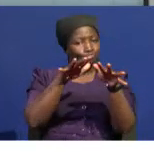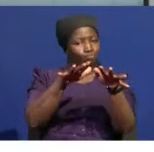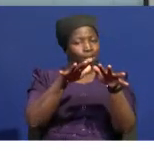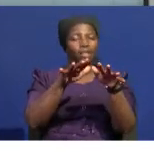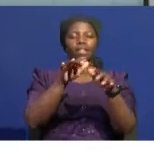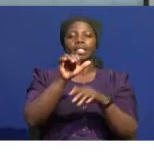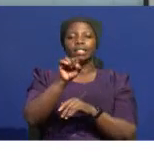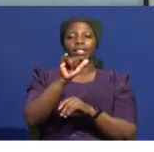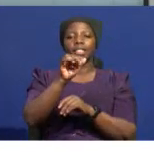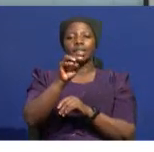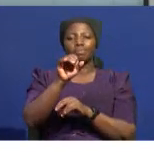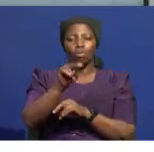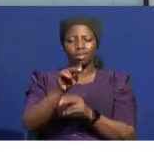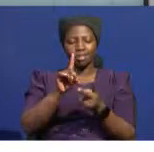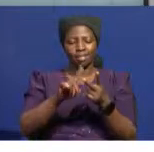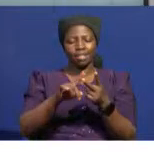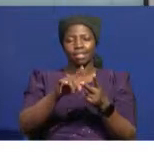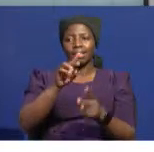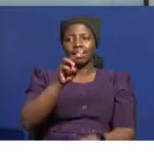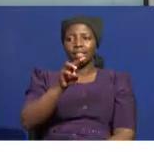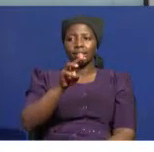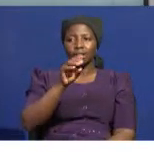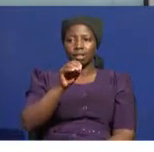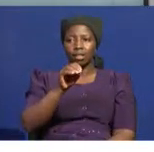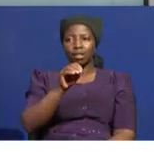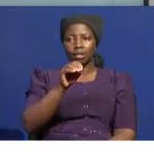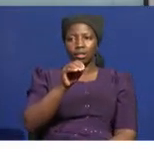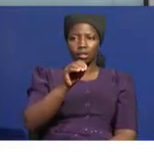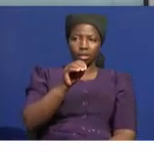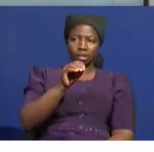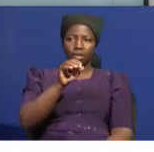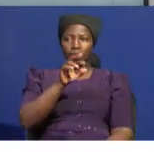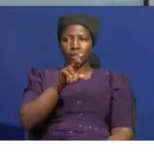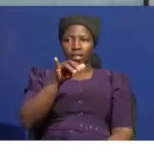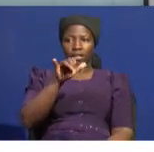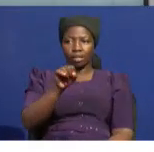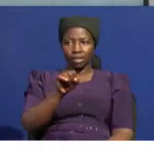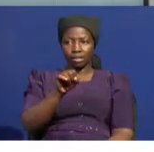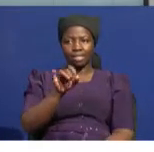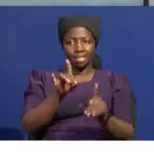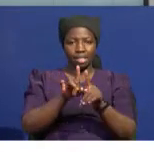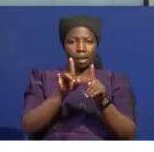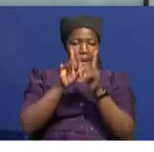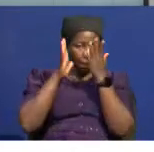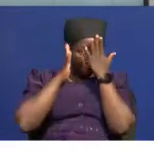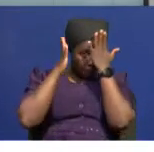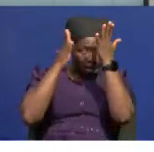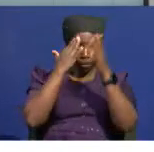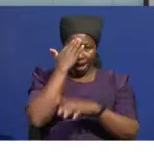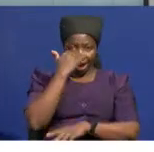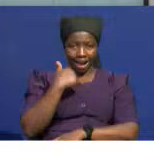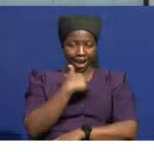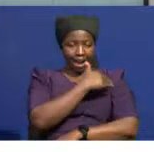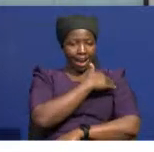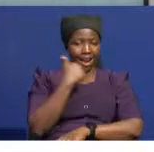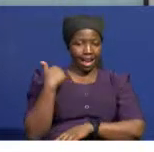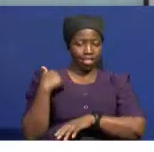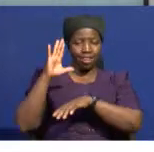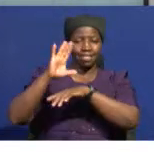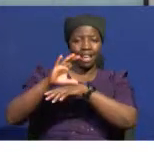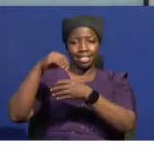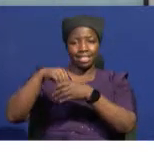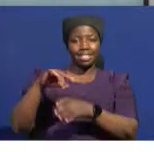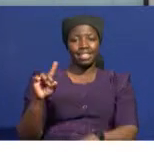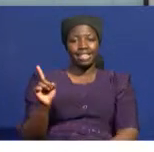Peter Kamamoy and Wallace Nganga as auxiliary bishops of the Catholic Archdiocese of Nairobi.